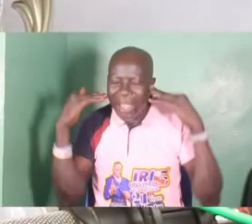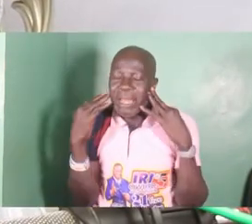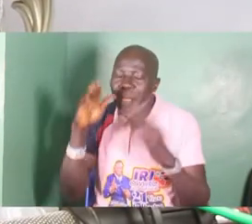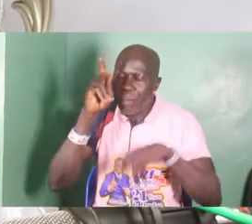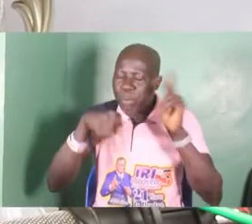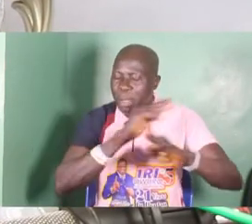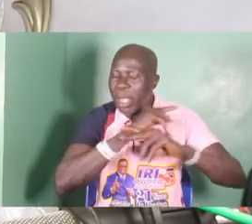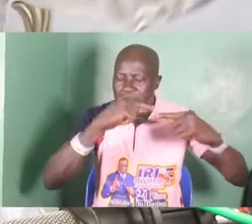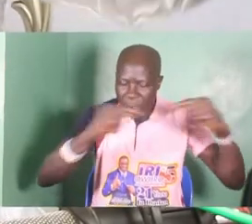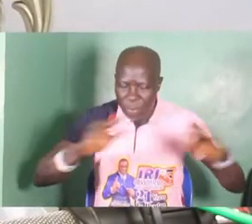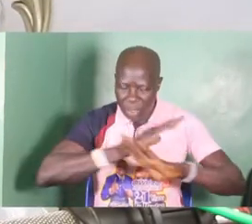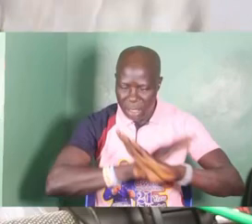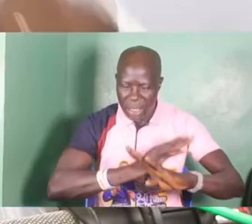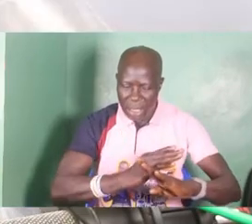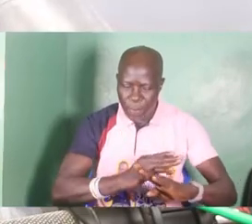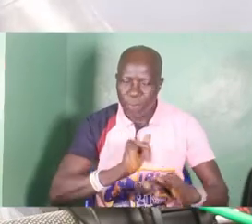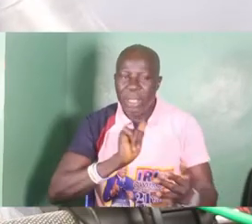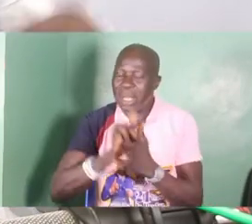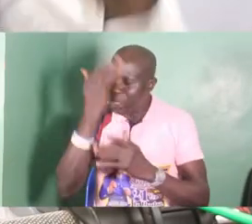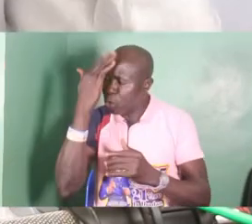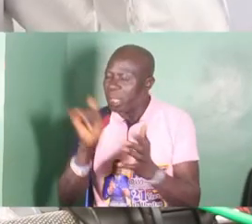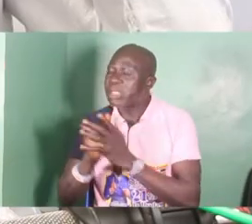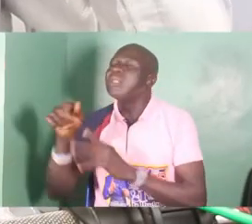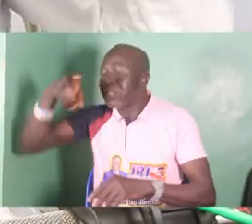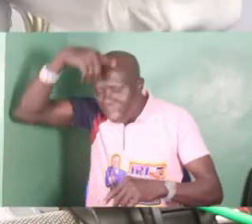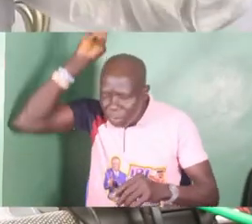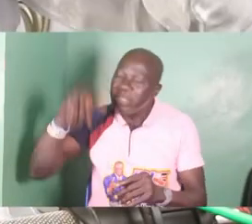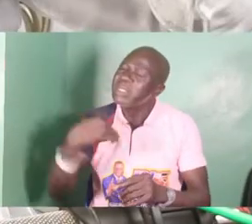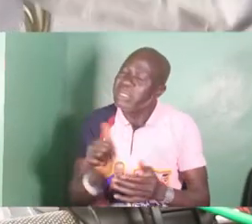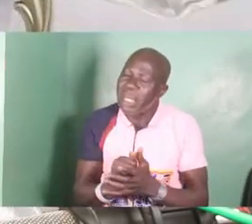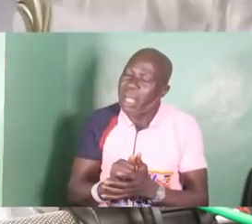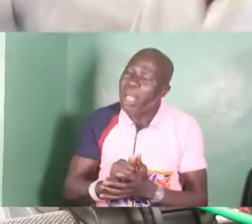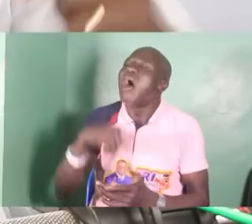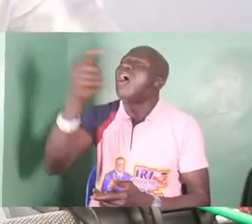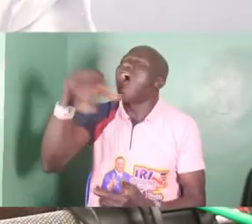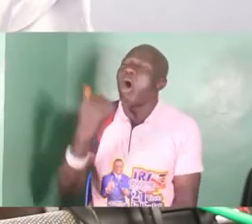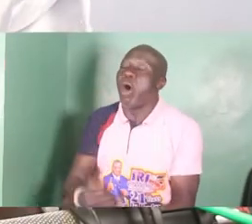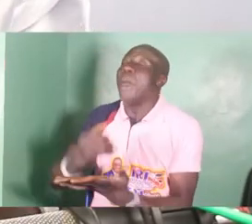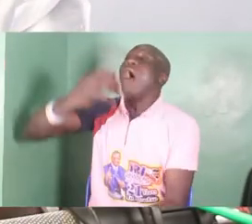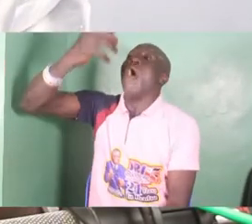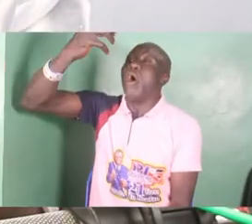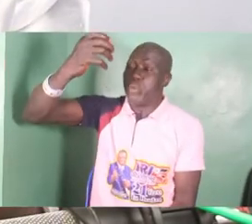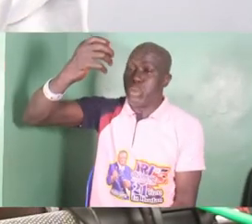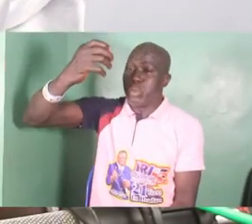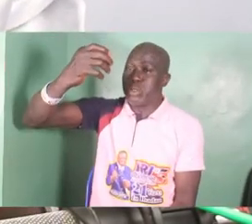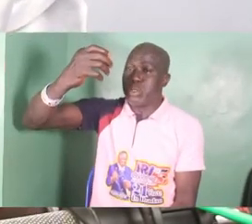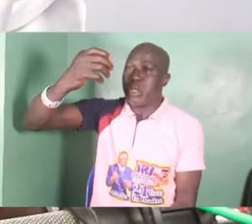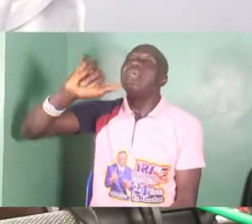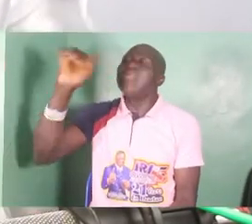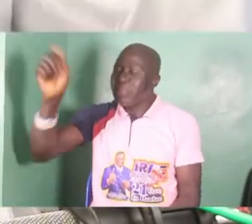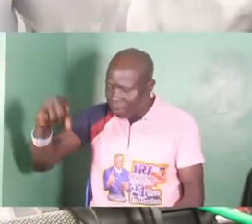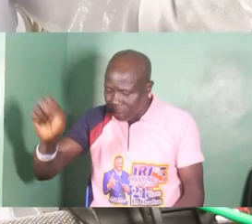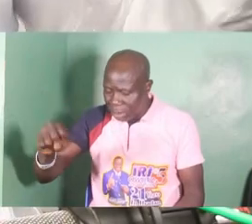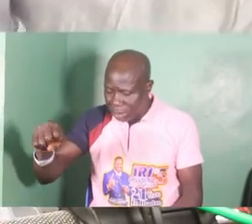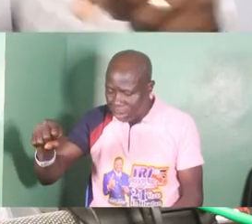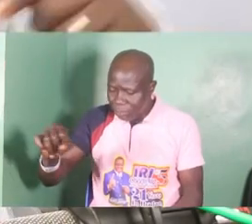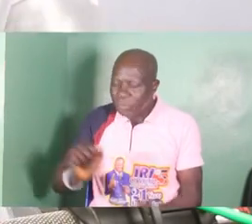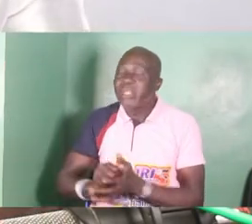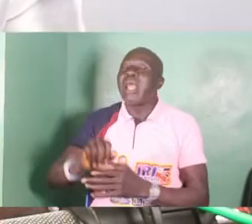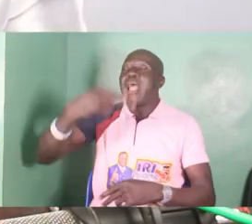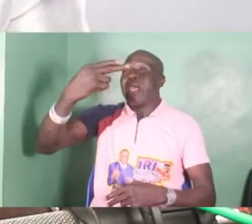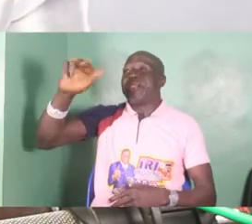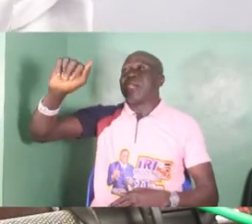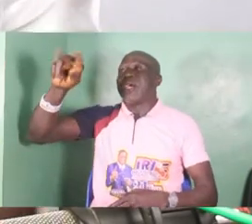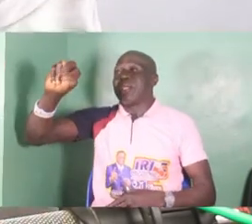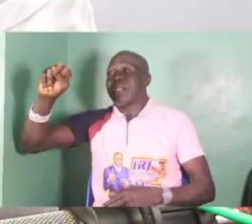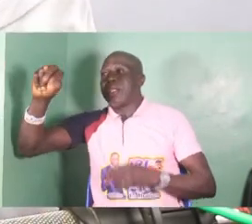hear that one doing. The enemy has delayed. That people are there is only a woman can be that so. My arm will be exalted. Ben, yes. And I'm not so bad.